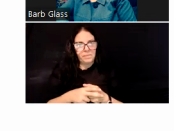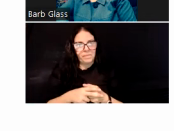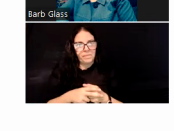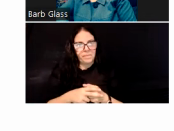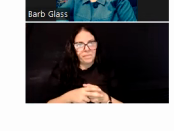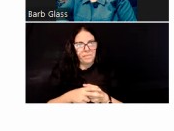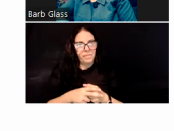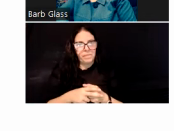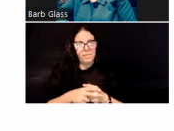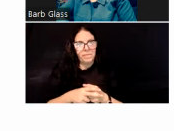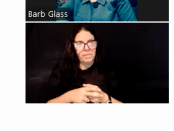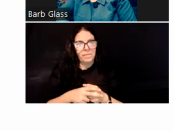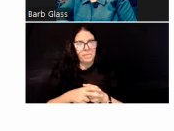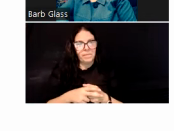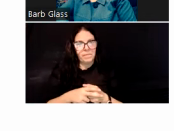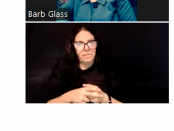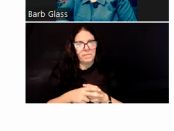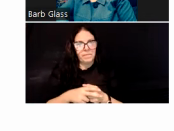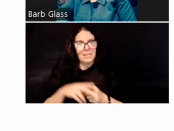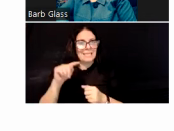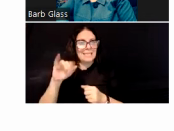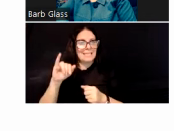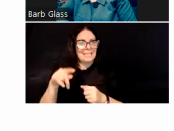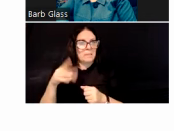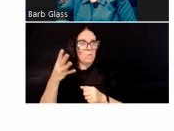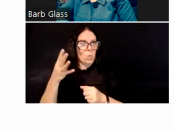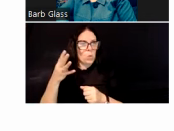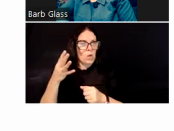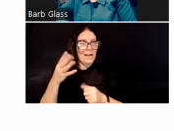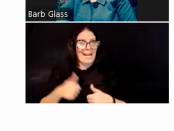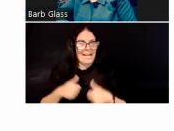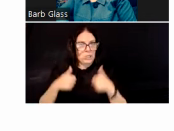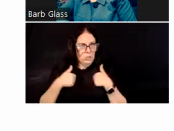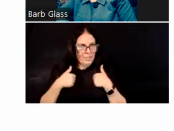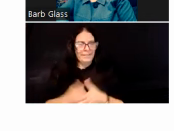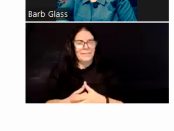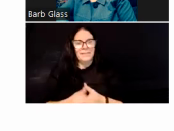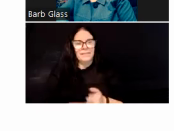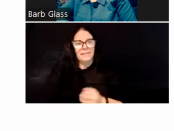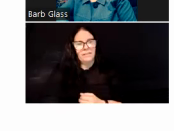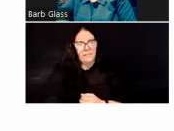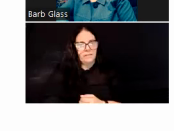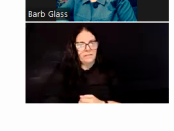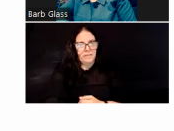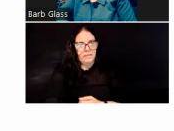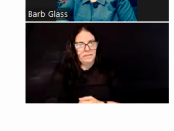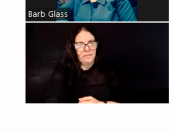Tip 4, the address. So this particular